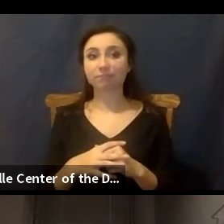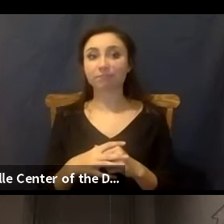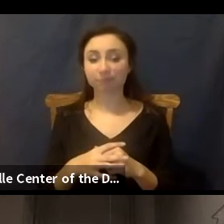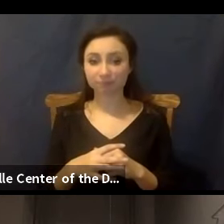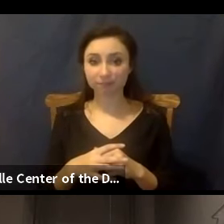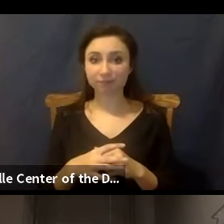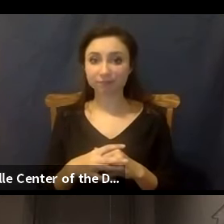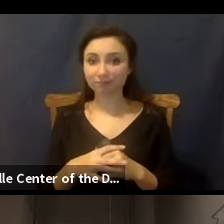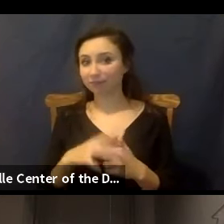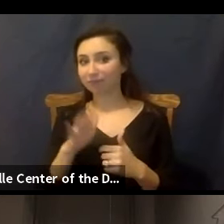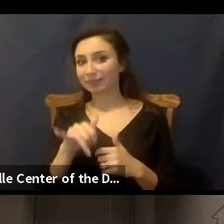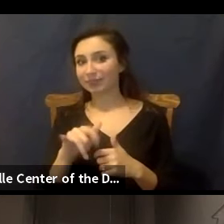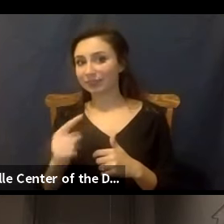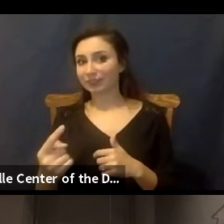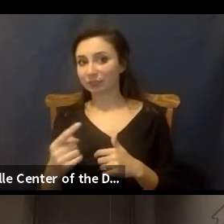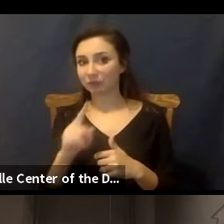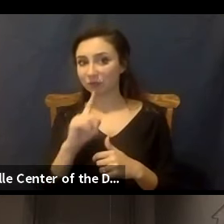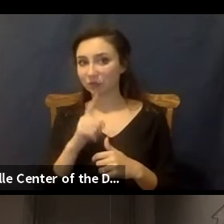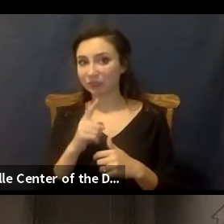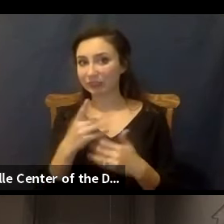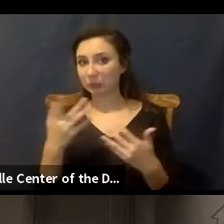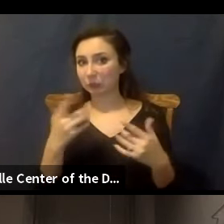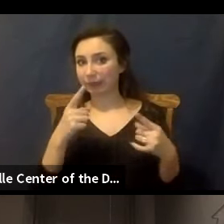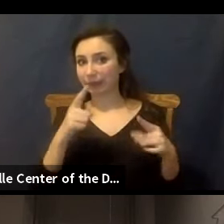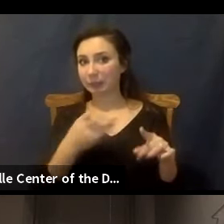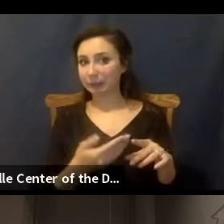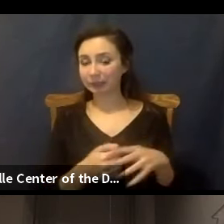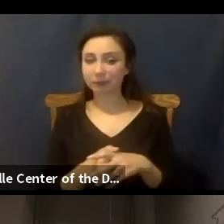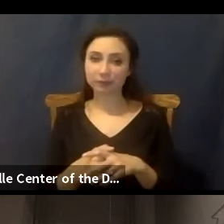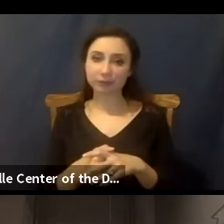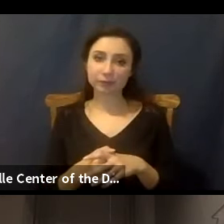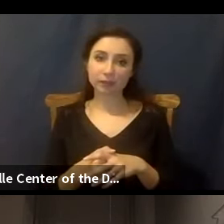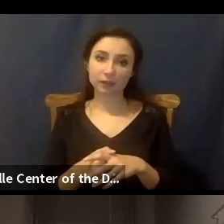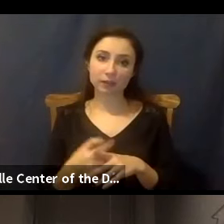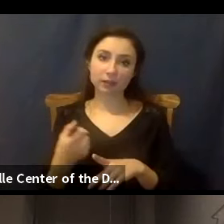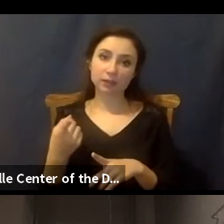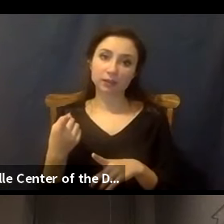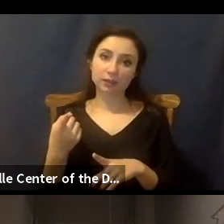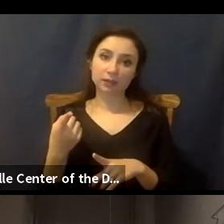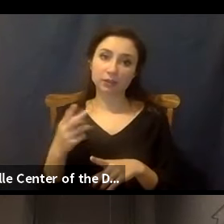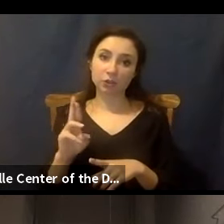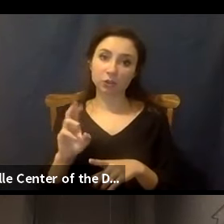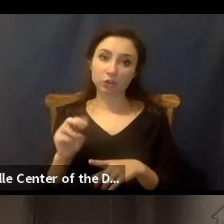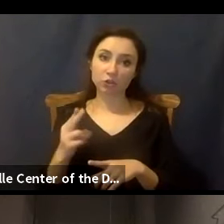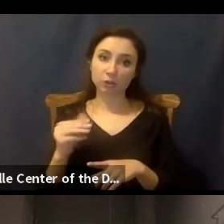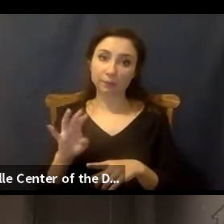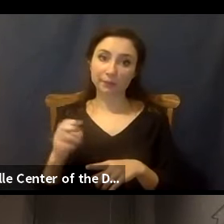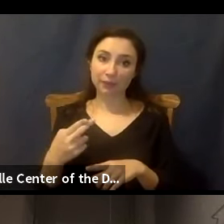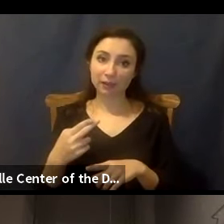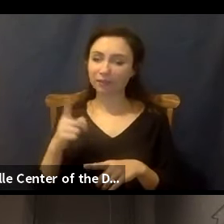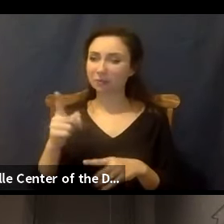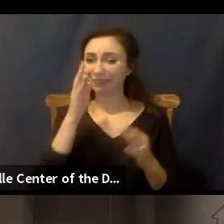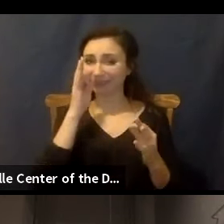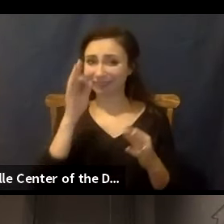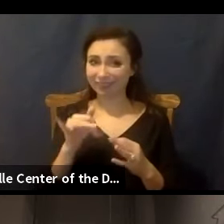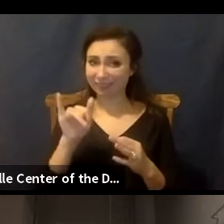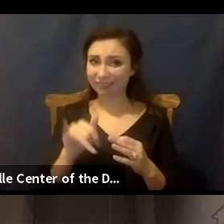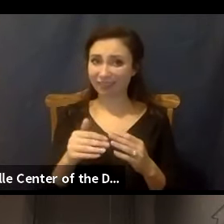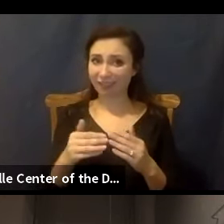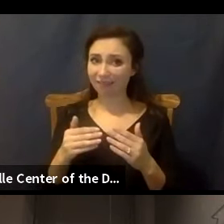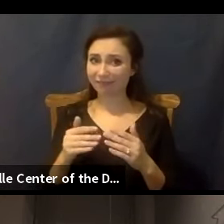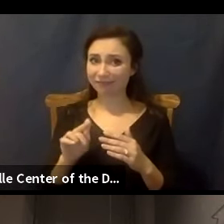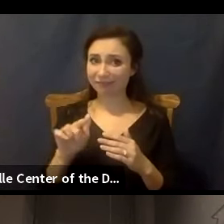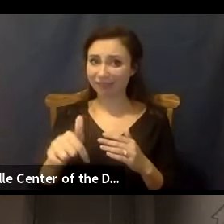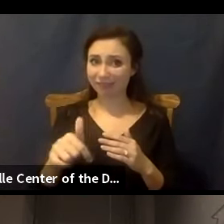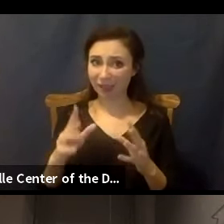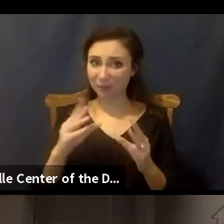that's really where that lies. Okay, but I mean, we've determined that kind of in the latter portion of this meeting, because